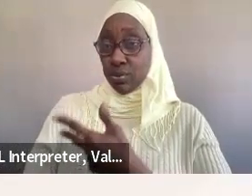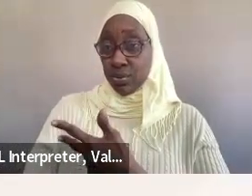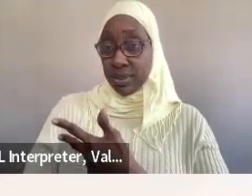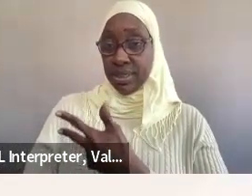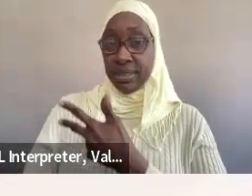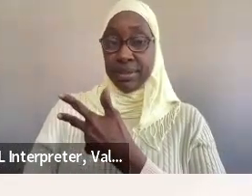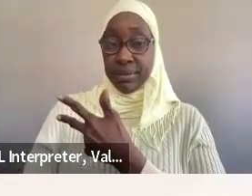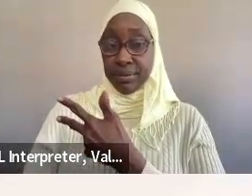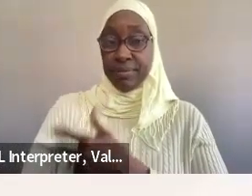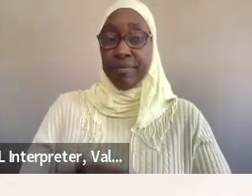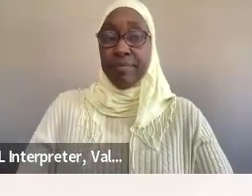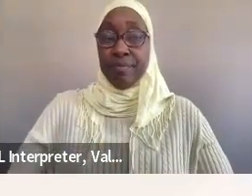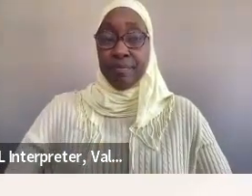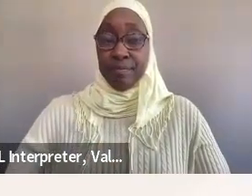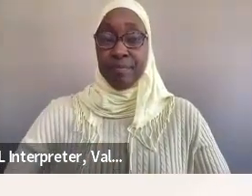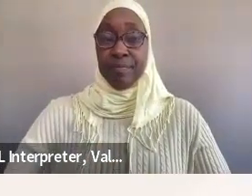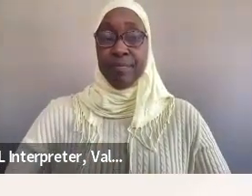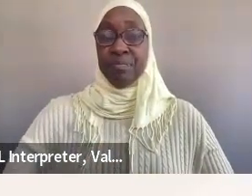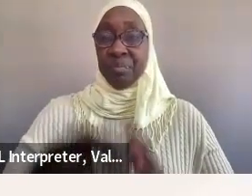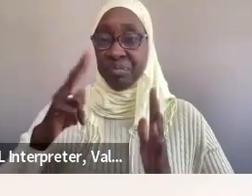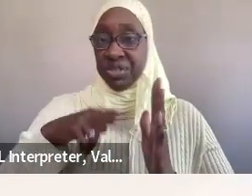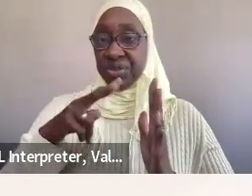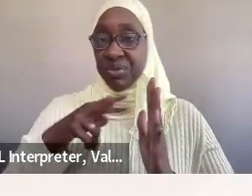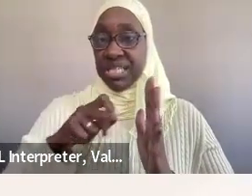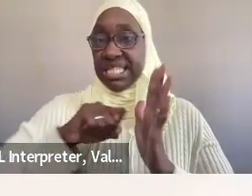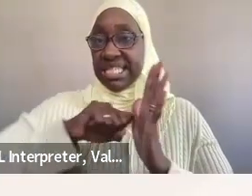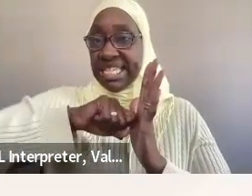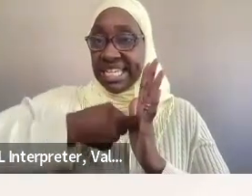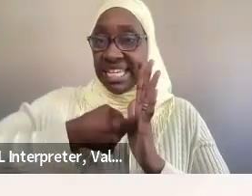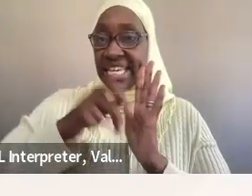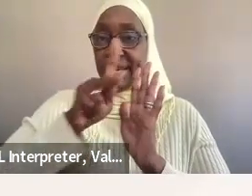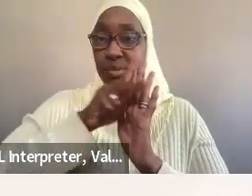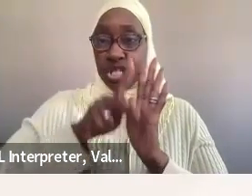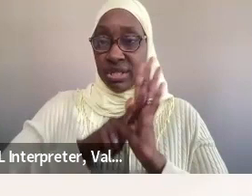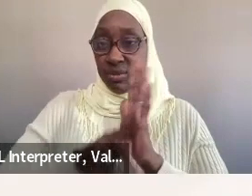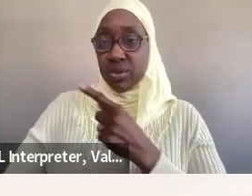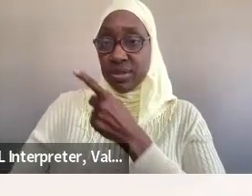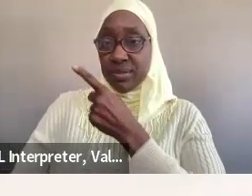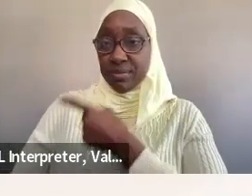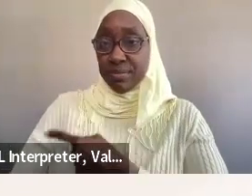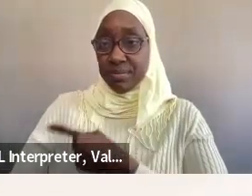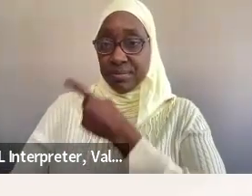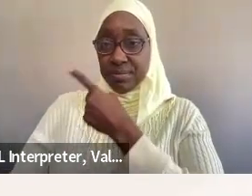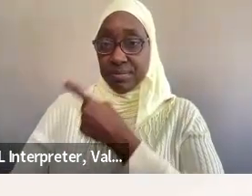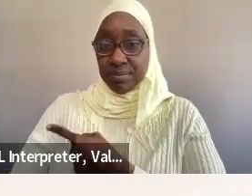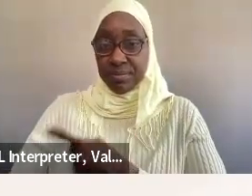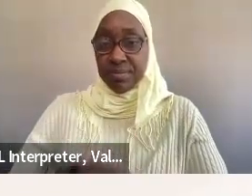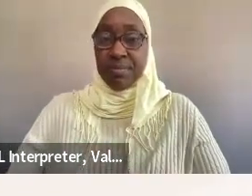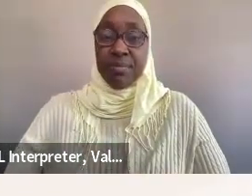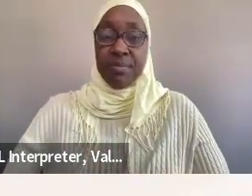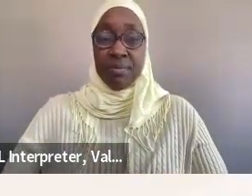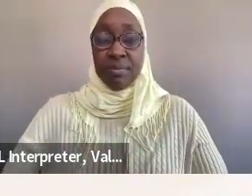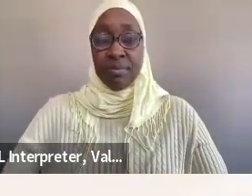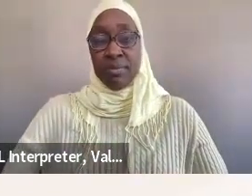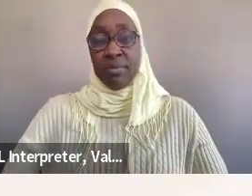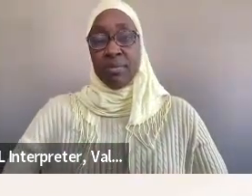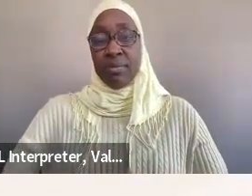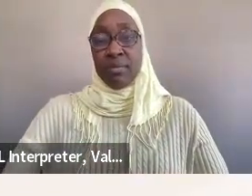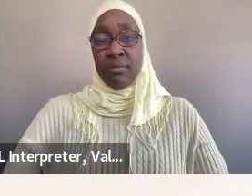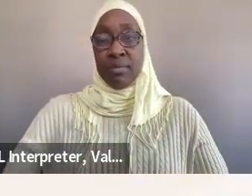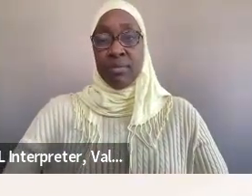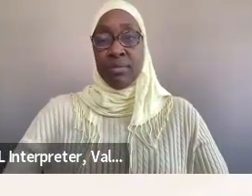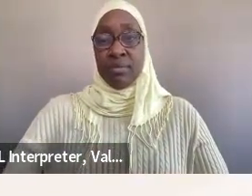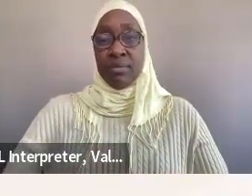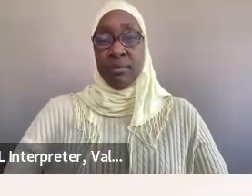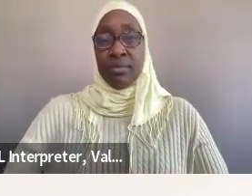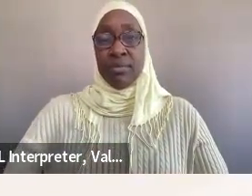recognizing disabled people as whole in their bodies as they are, and embracing the deep roots of disabled history, culture, and activism.